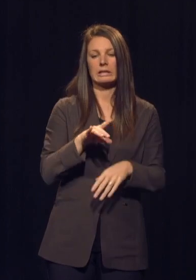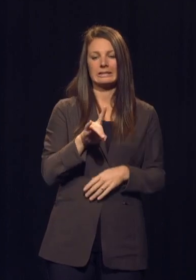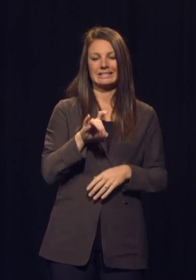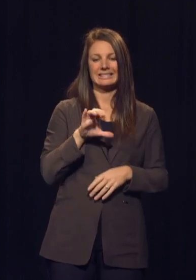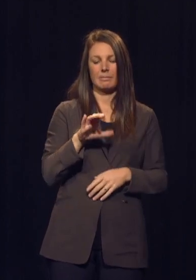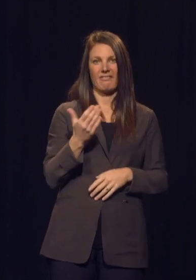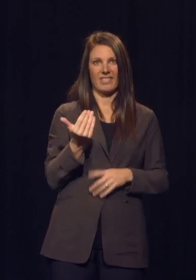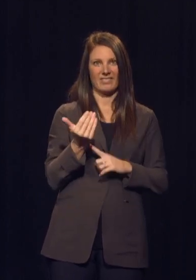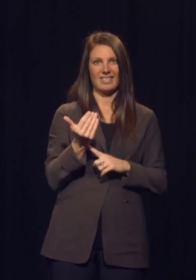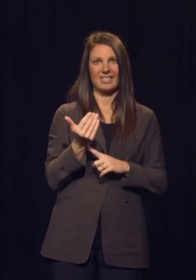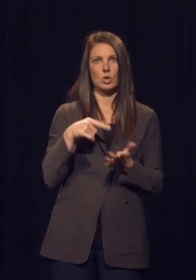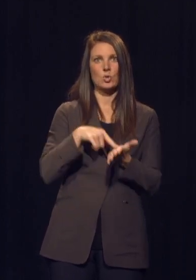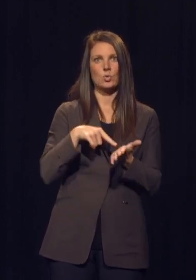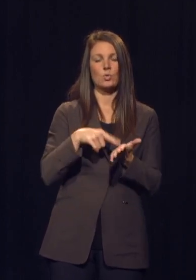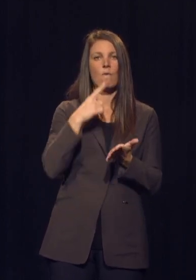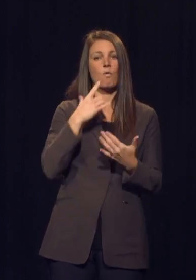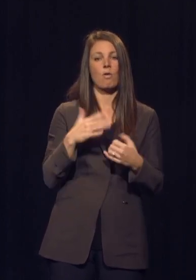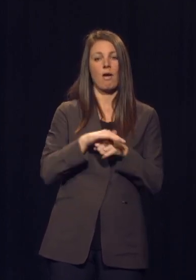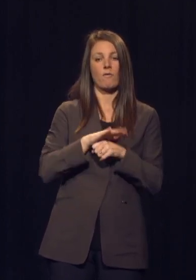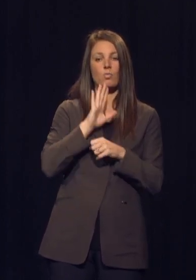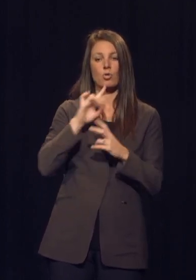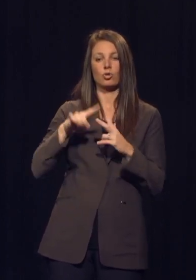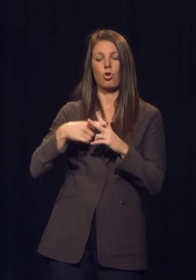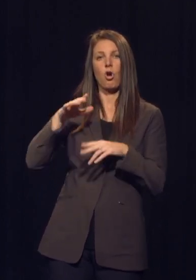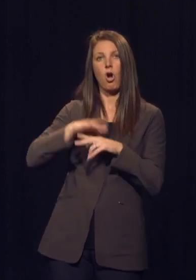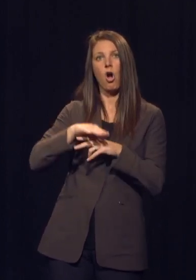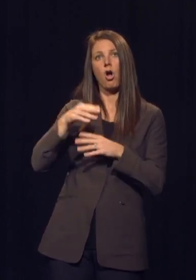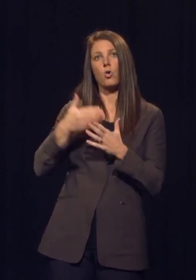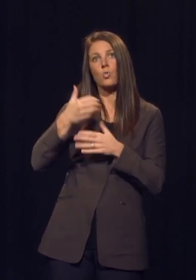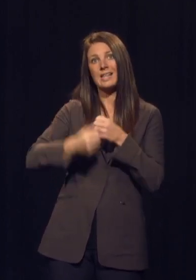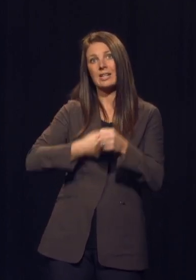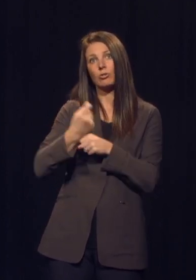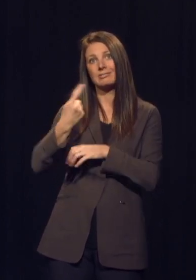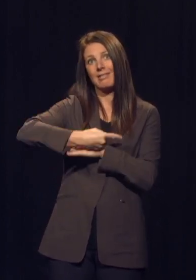15th being the deadline for coverage that begins on New Year's Day.